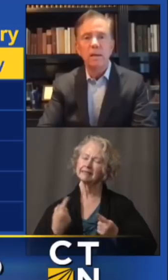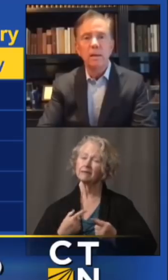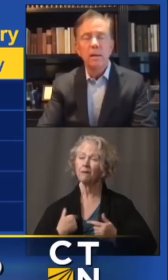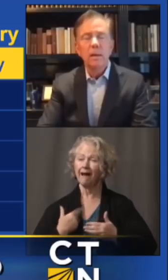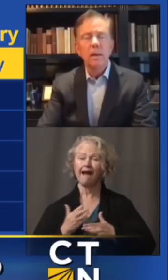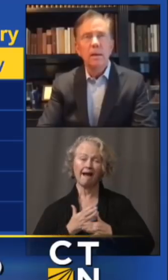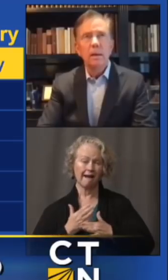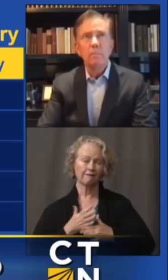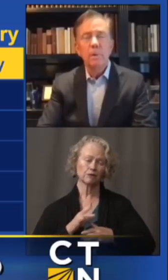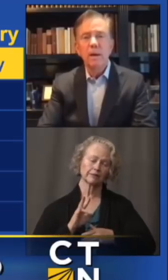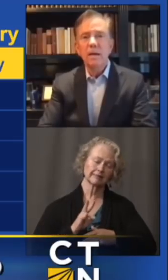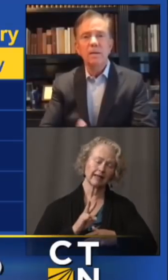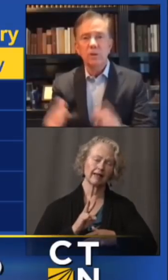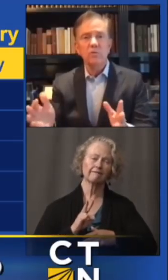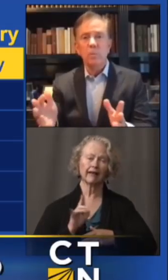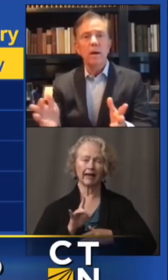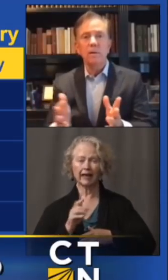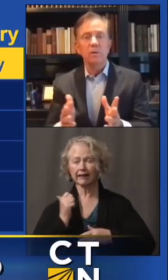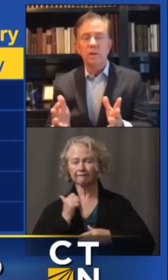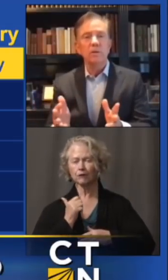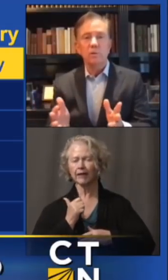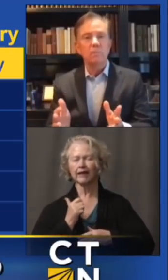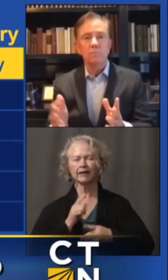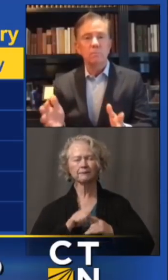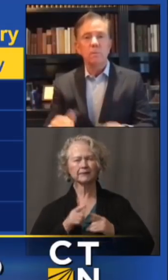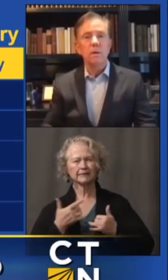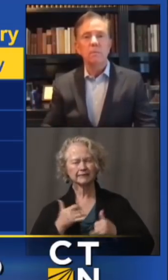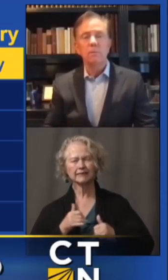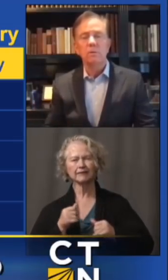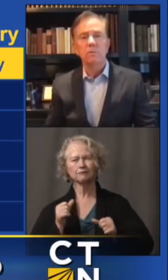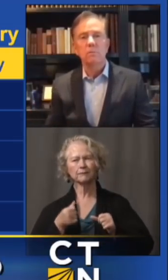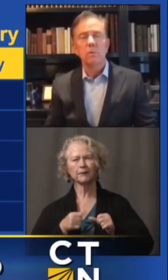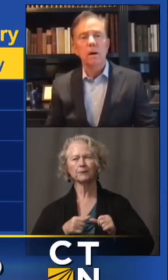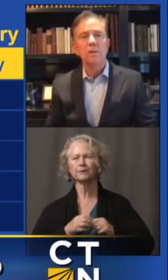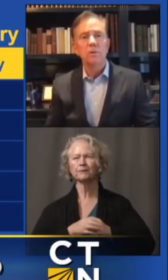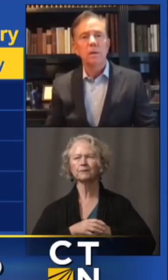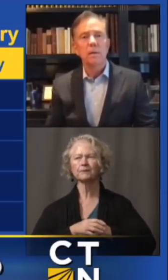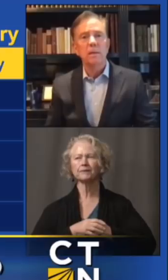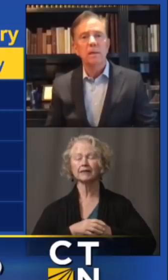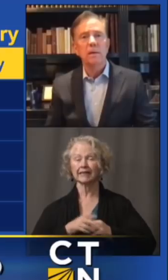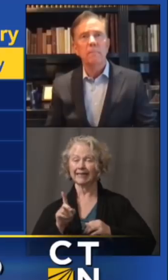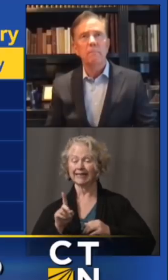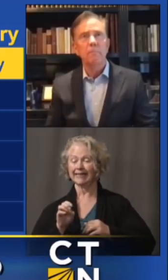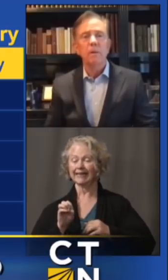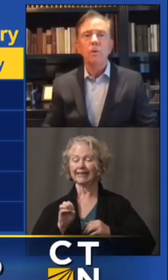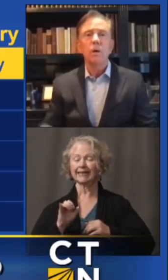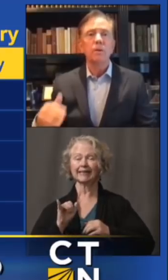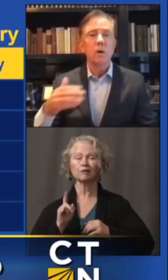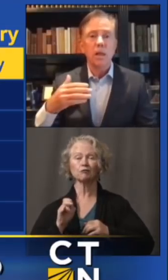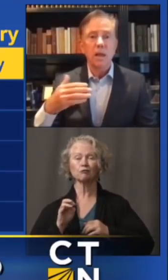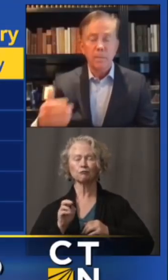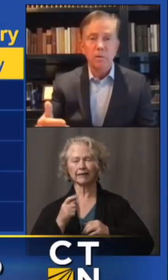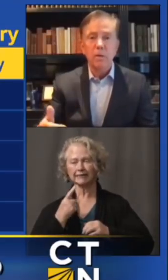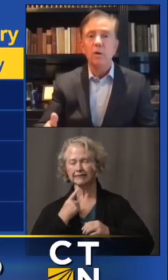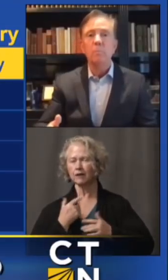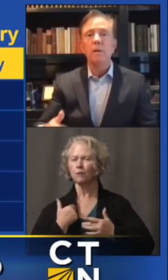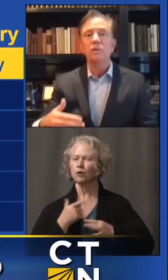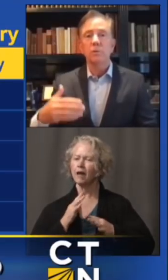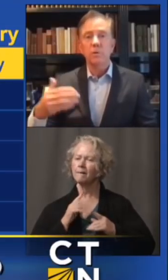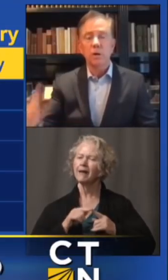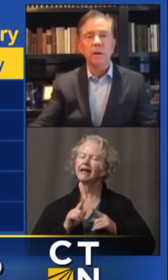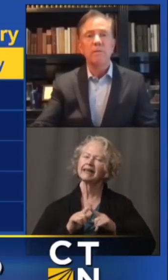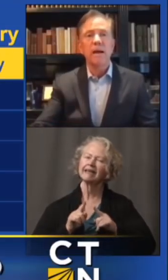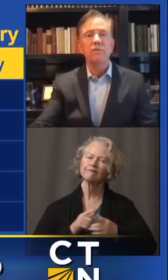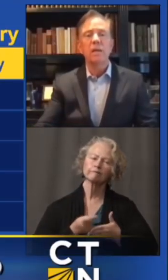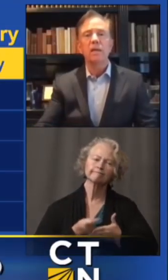8. But it's just a reminder, Deirdre reminds me that we're going to be talking a lot about therapies. We're